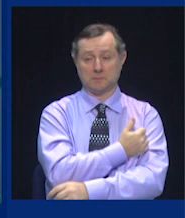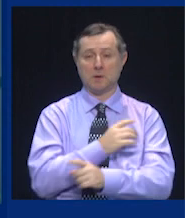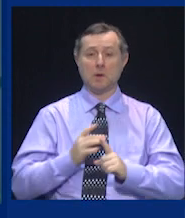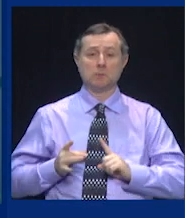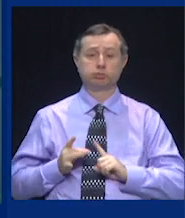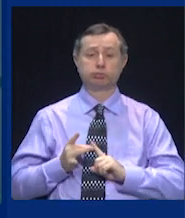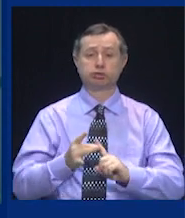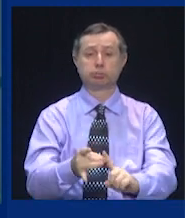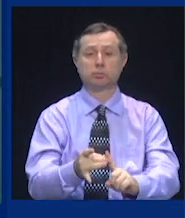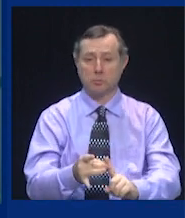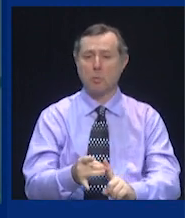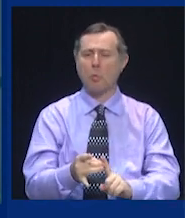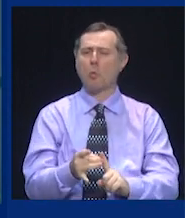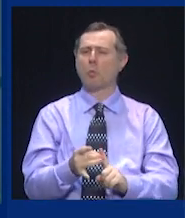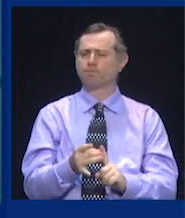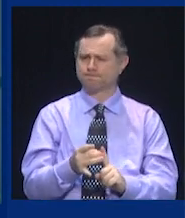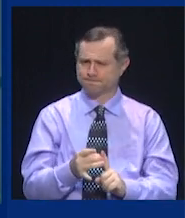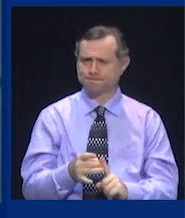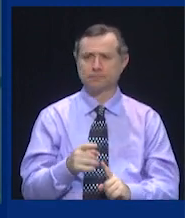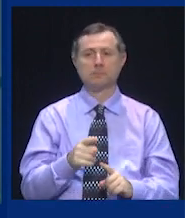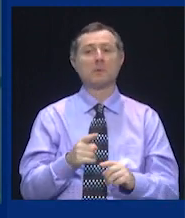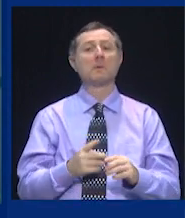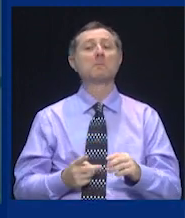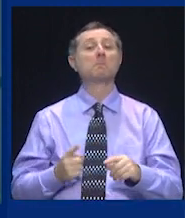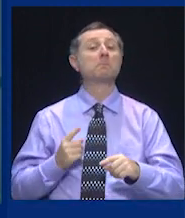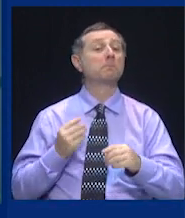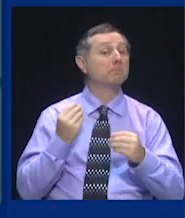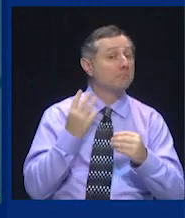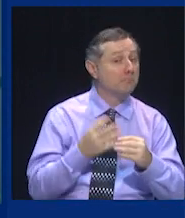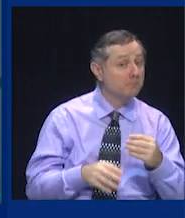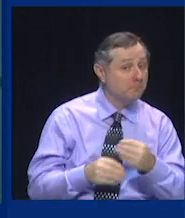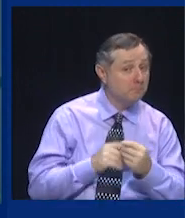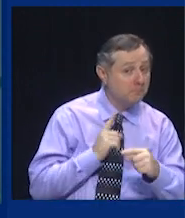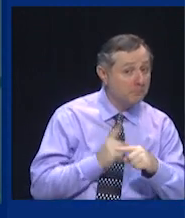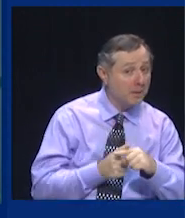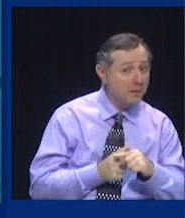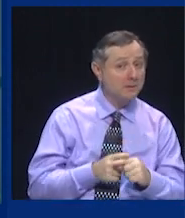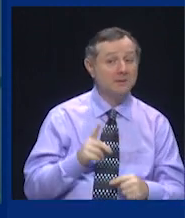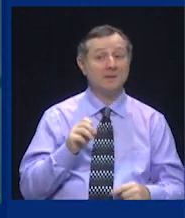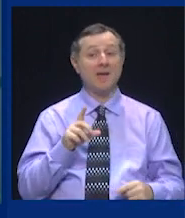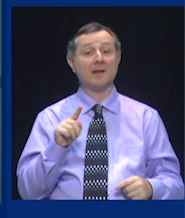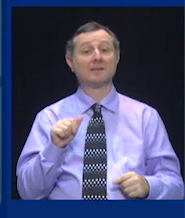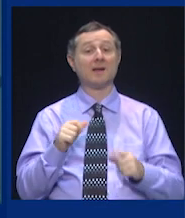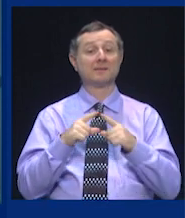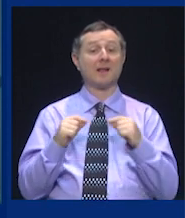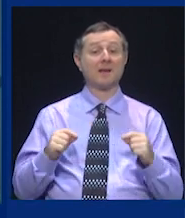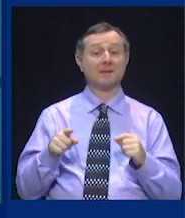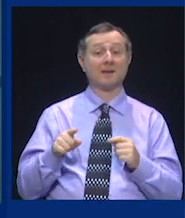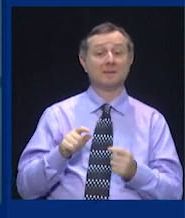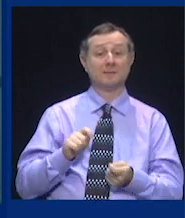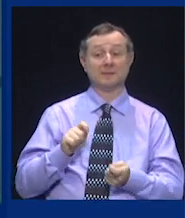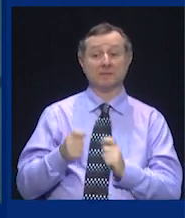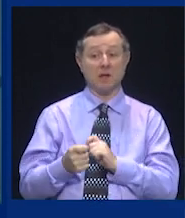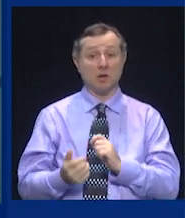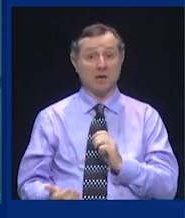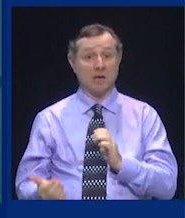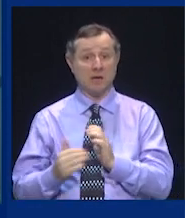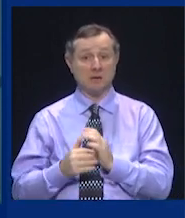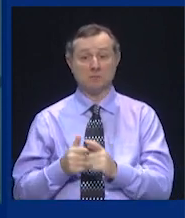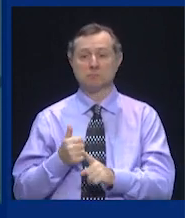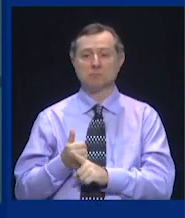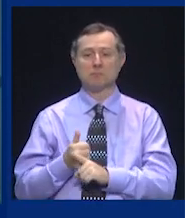than that, the Delta variant mutates to a